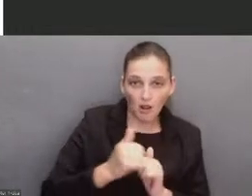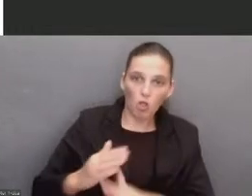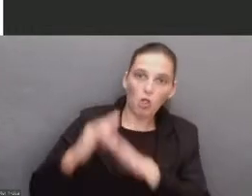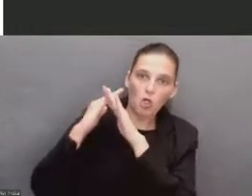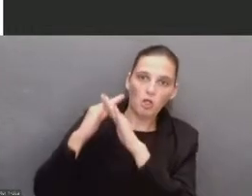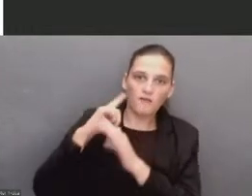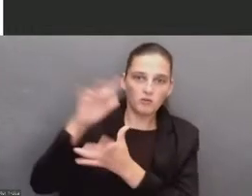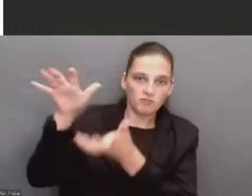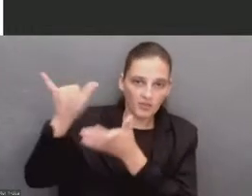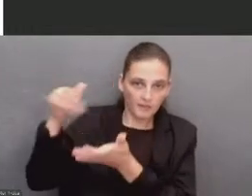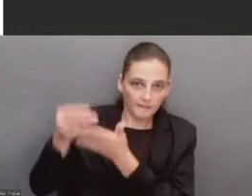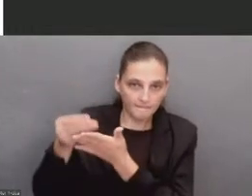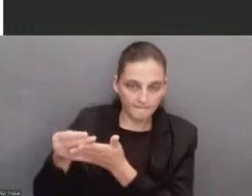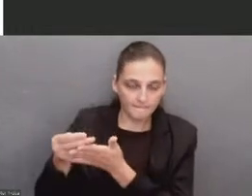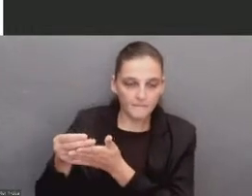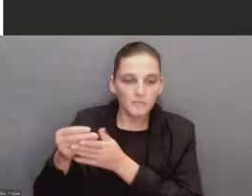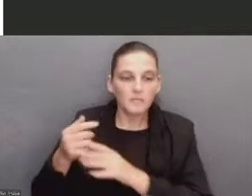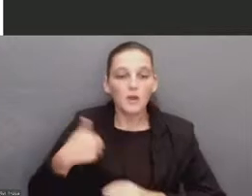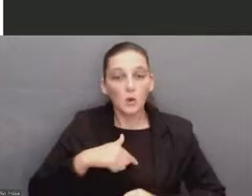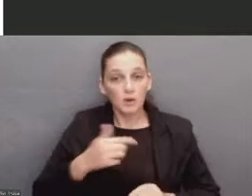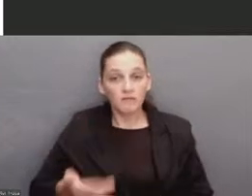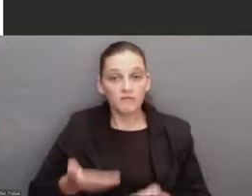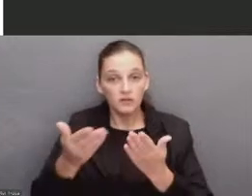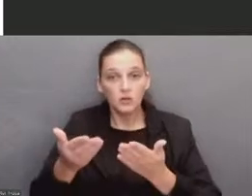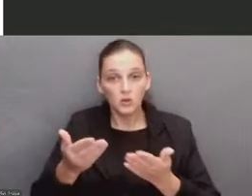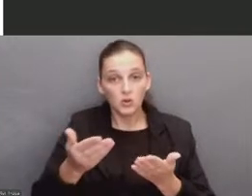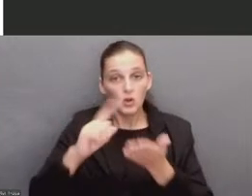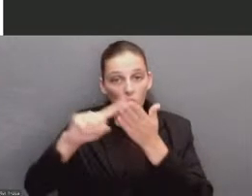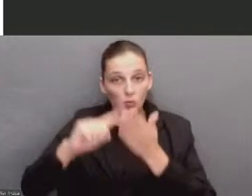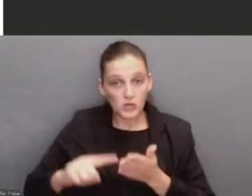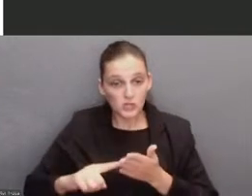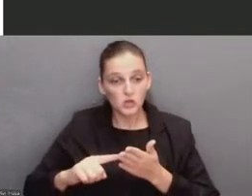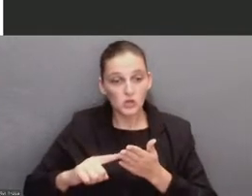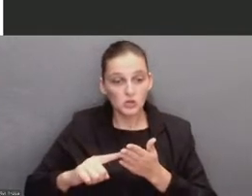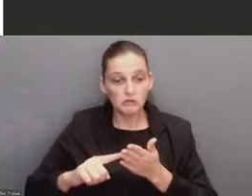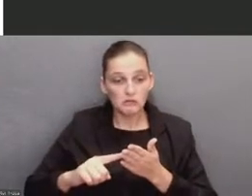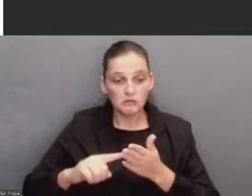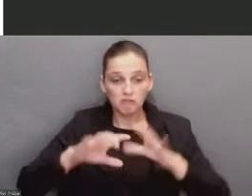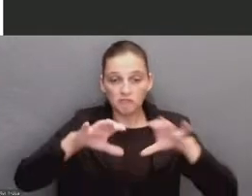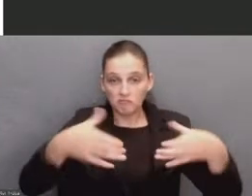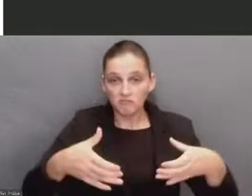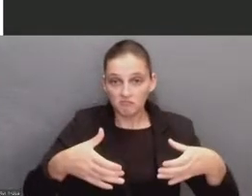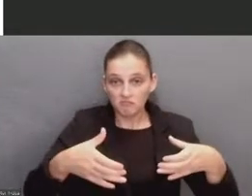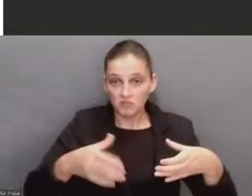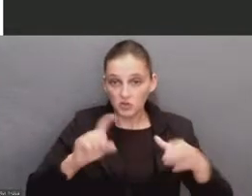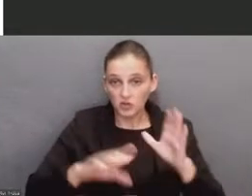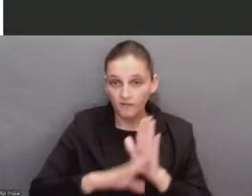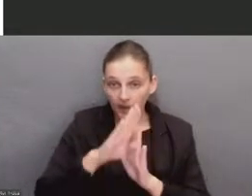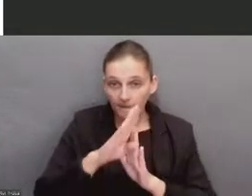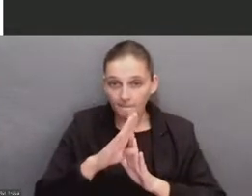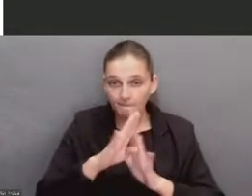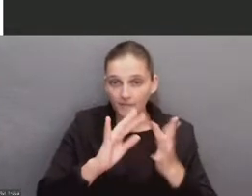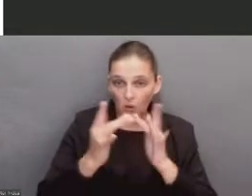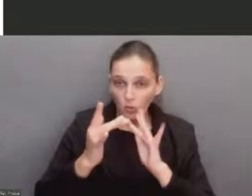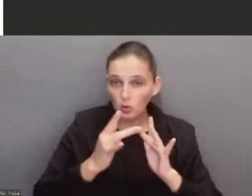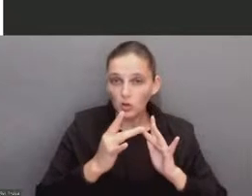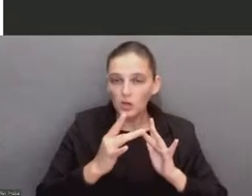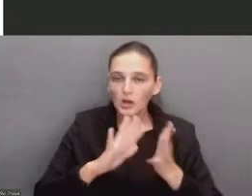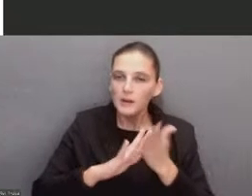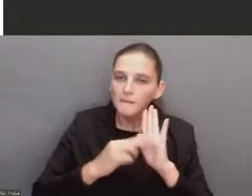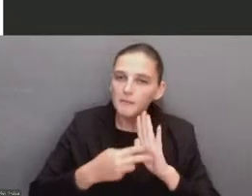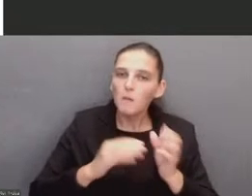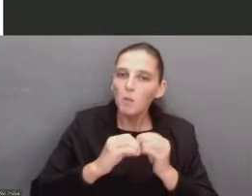we actually recommend that a research network be developed that really enables greater sharing of research, more